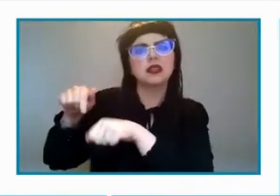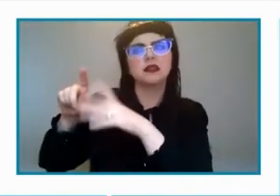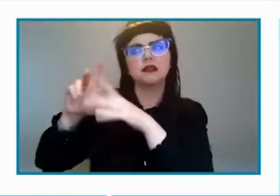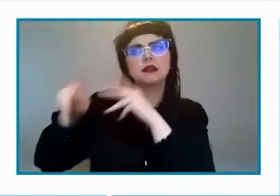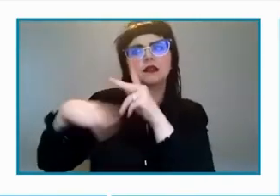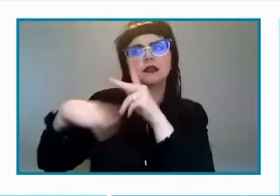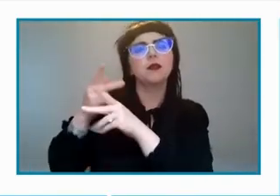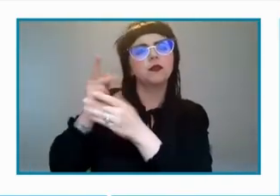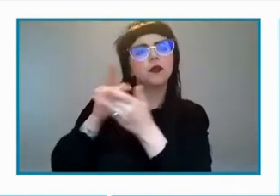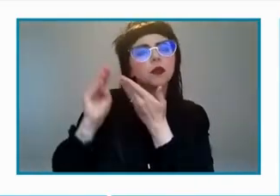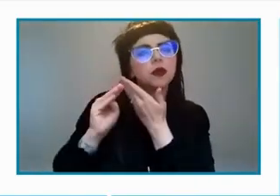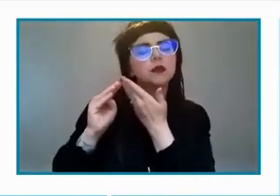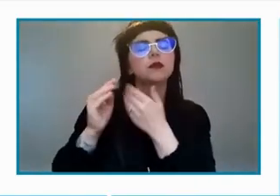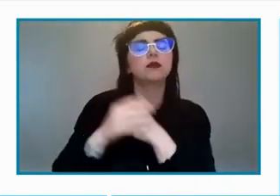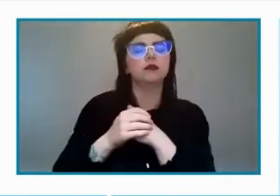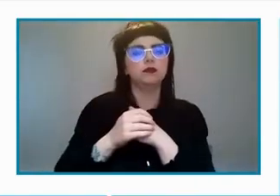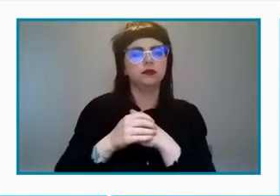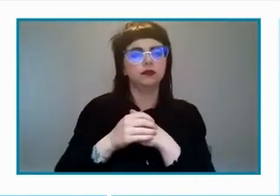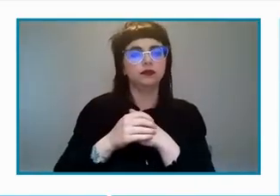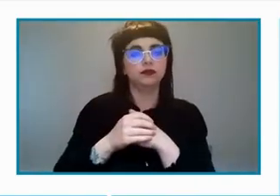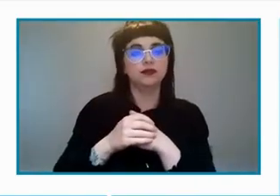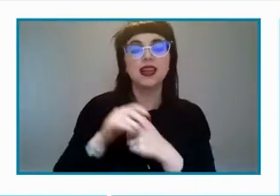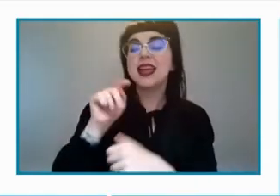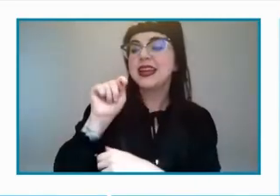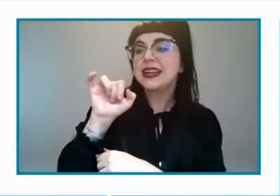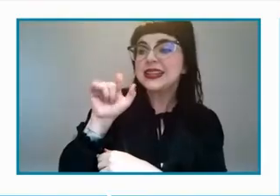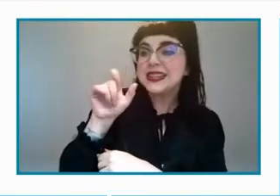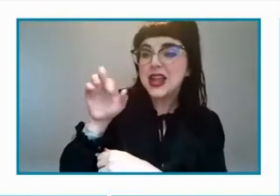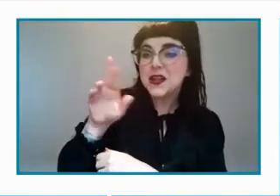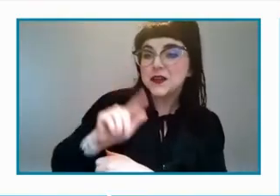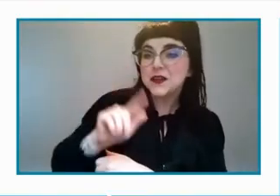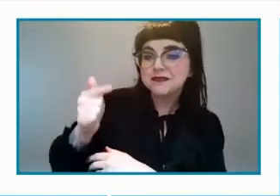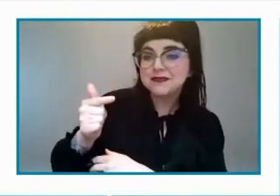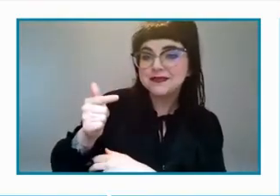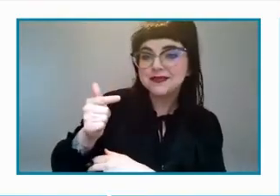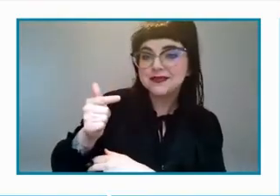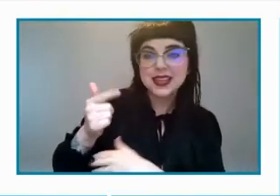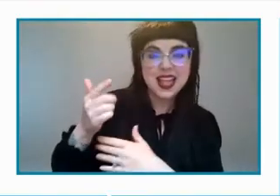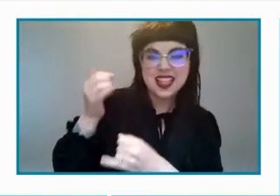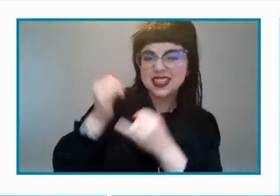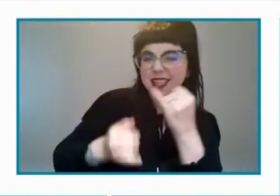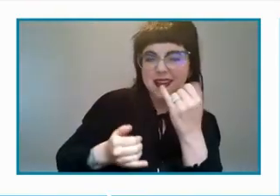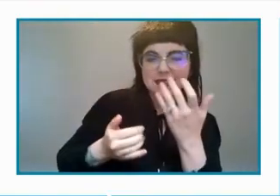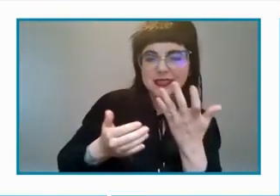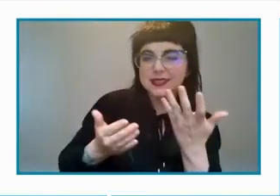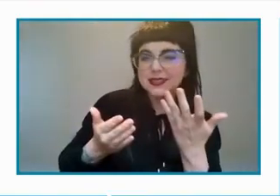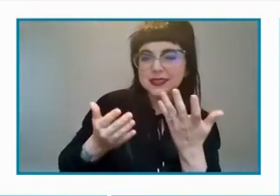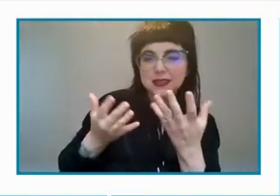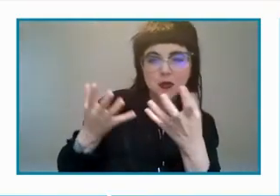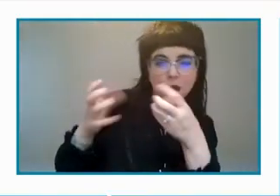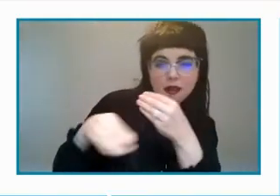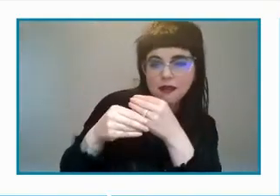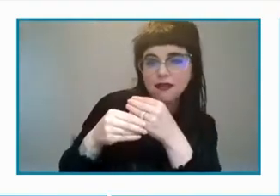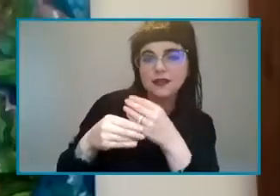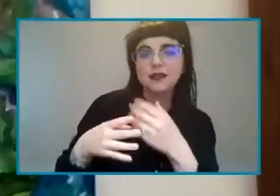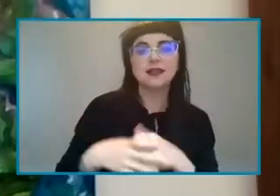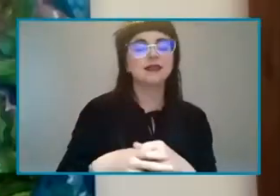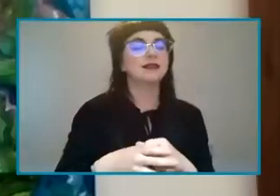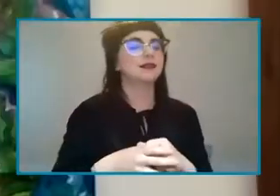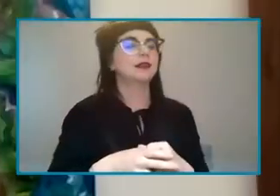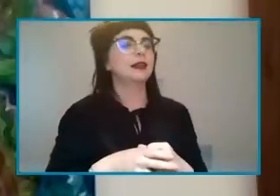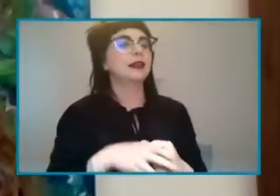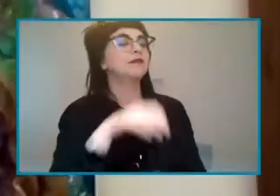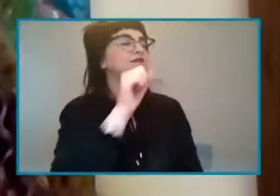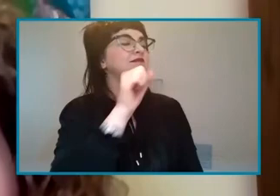great. That's great. And Taylor, I'll toss it to you for any last thoughts on this one. Yeah, I think Jennifer hit